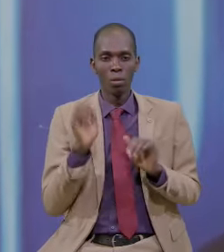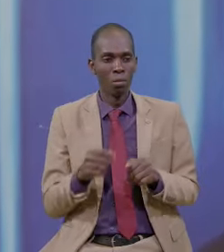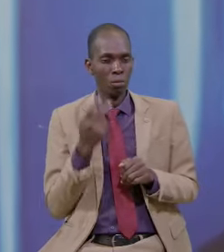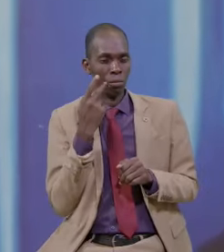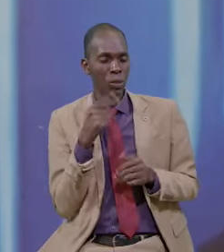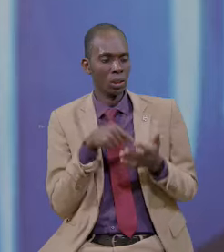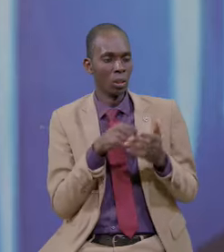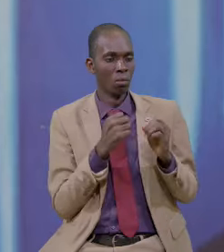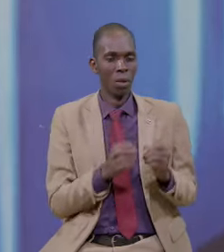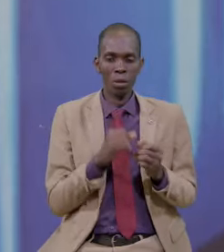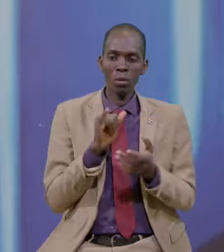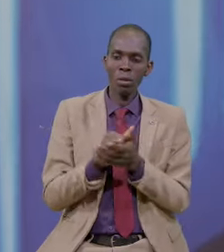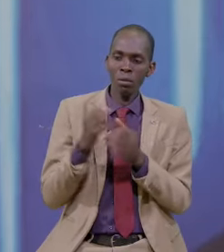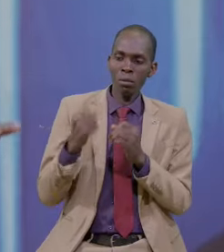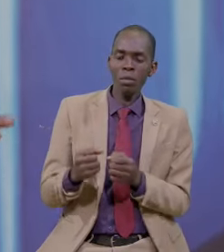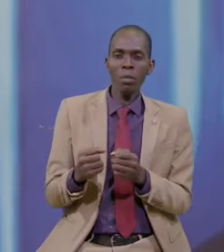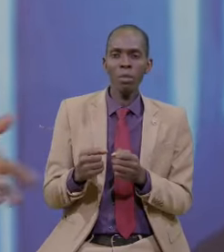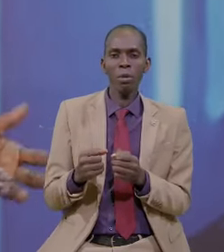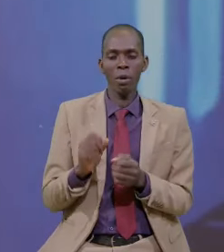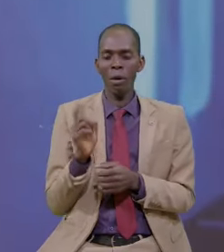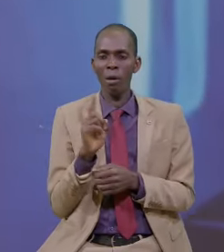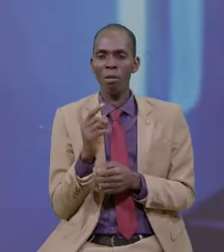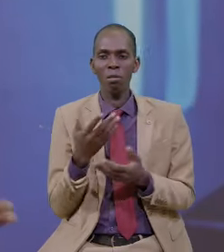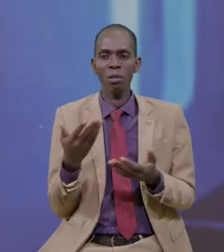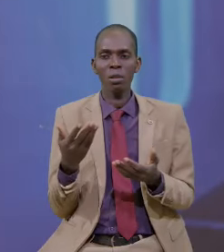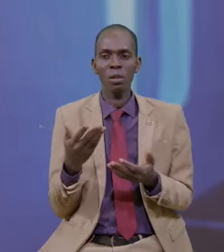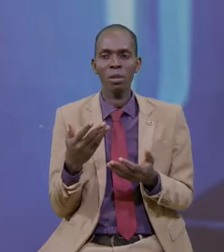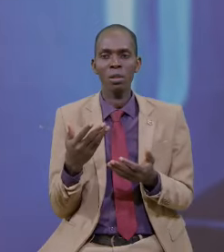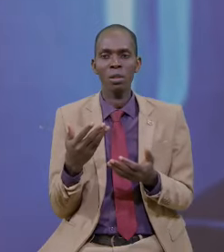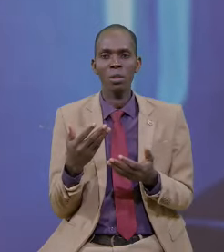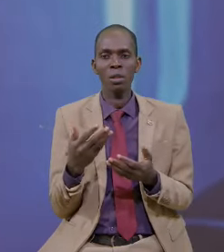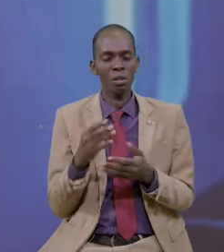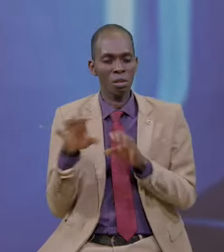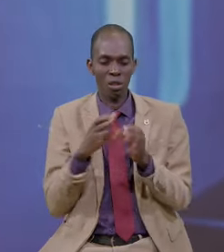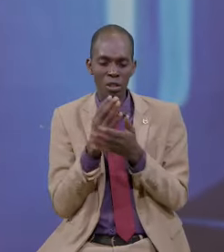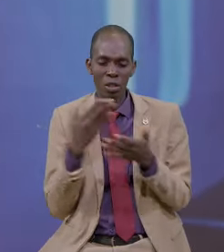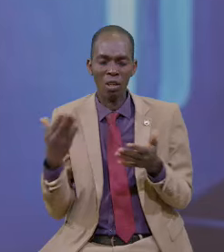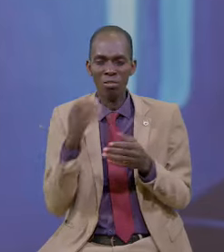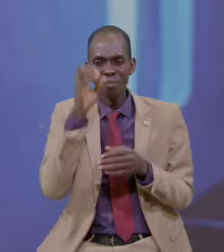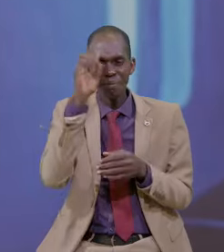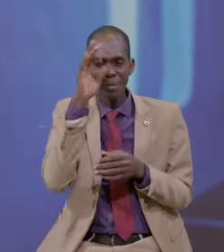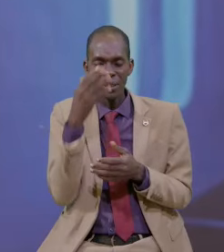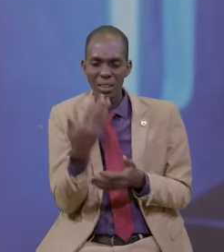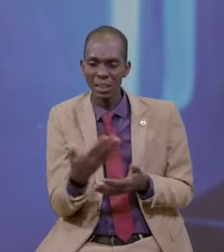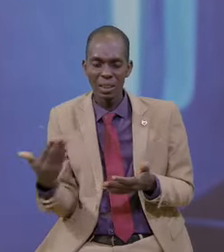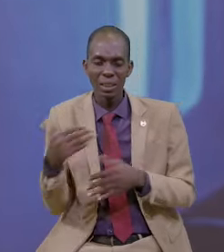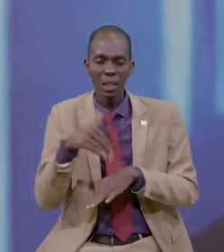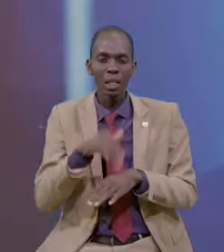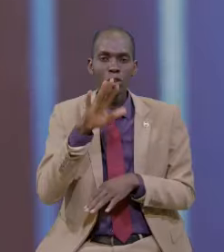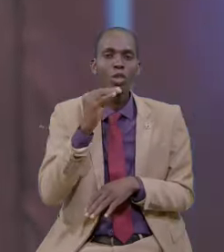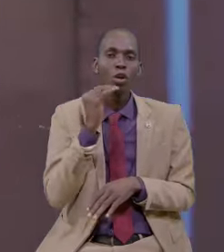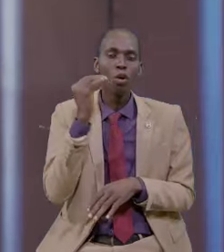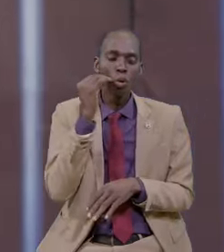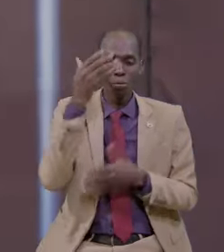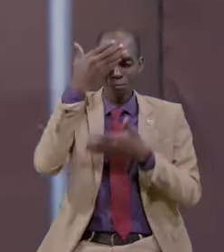power, this power, where they do some, you know, sacrifices at your doorstep, where this one